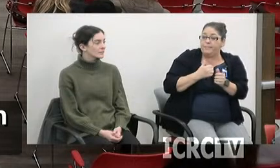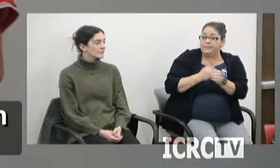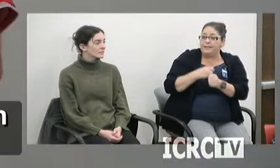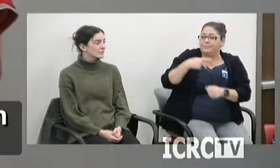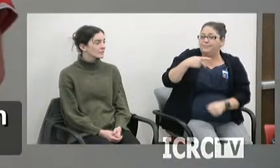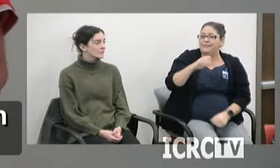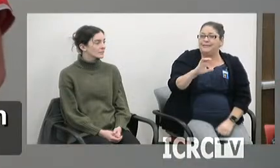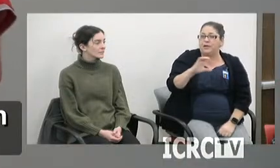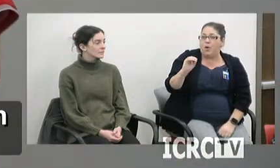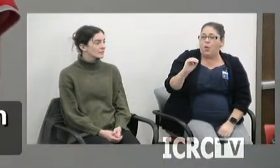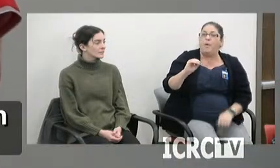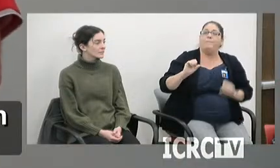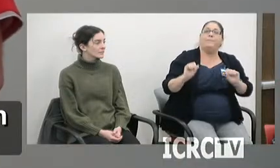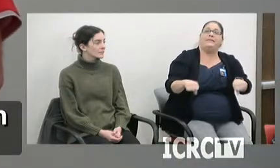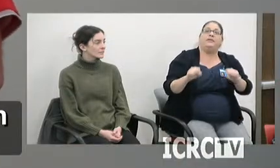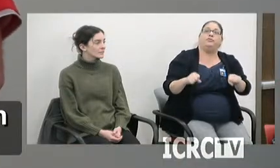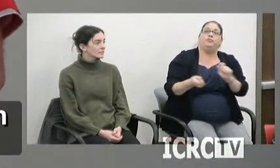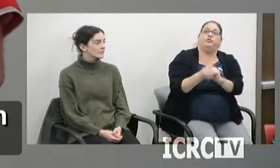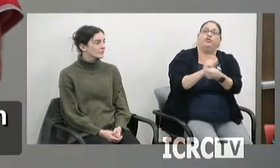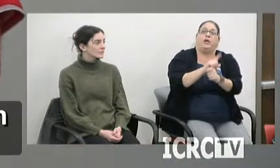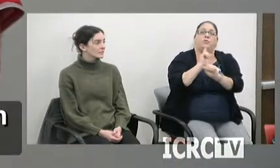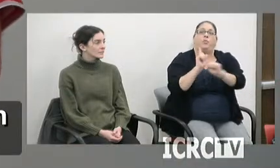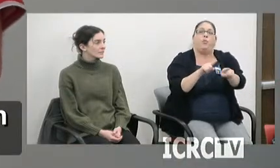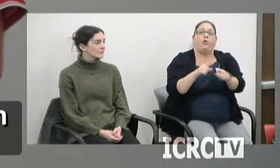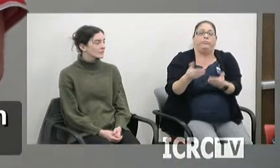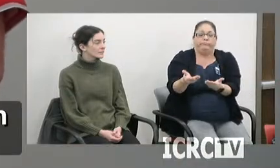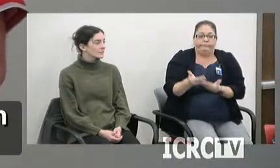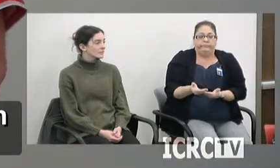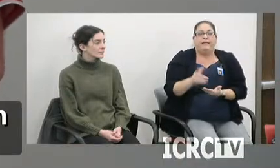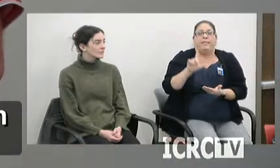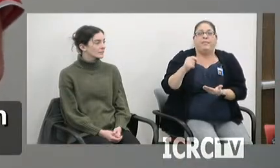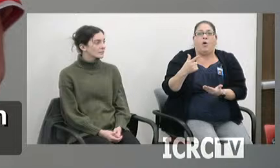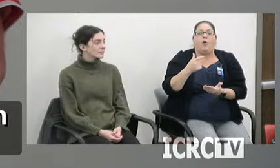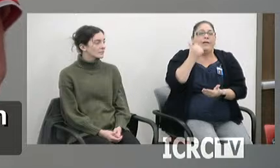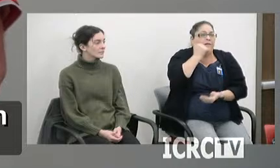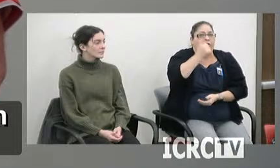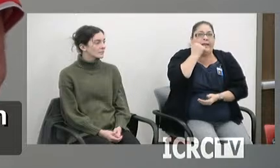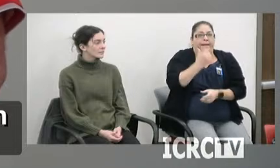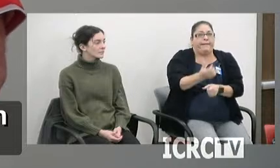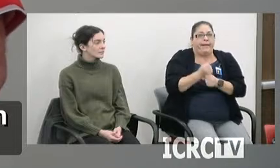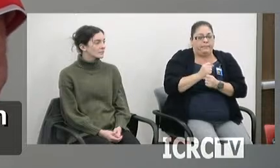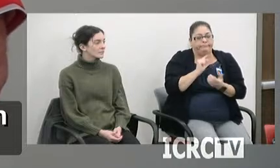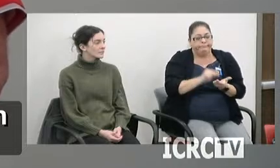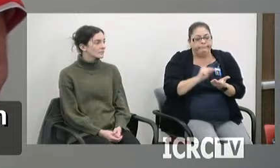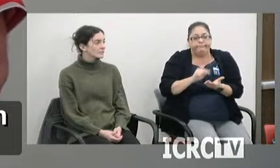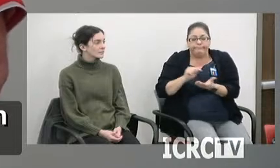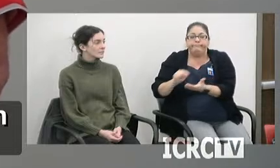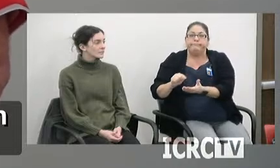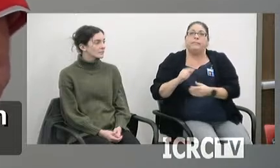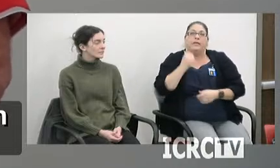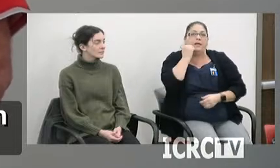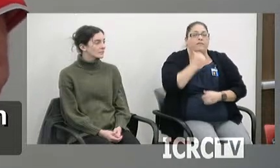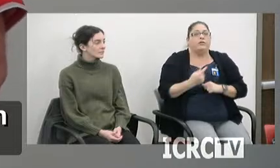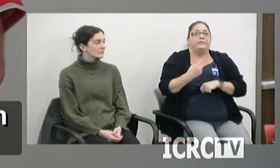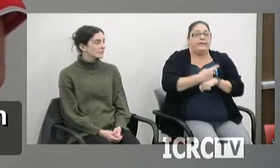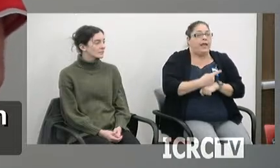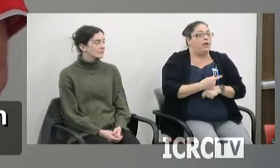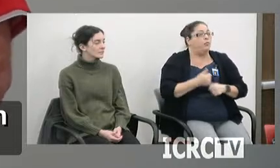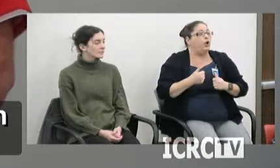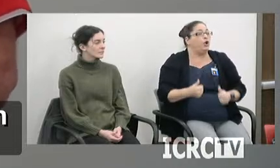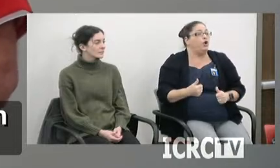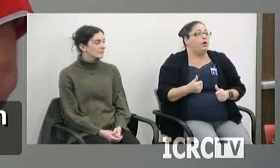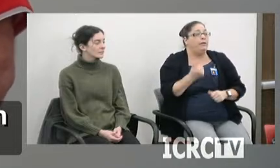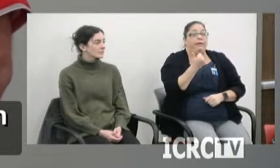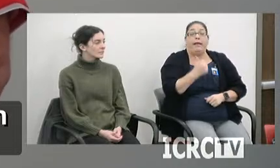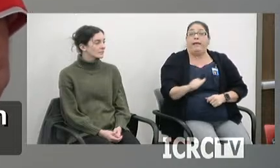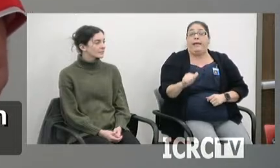log, a potential change order. We get an updated PCO log on a weekly basis. So we're all good. Anything,